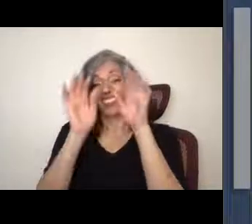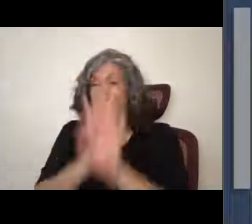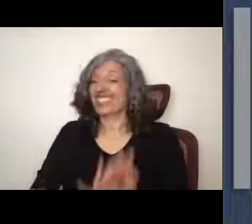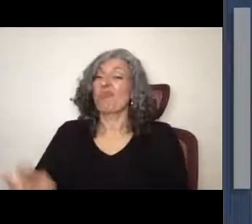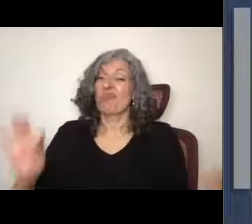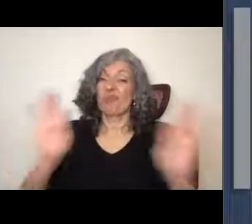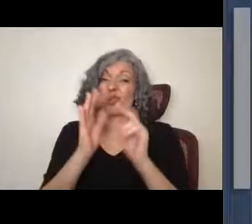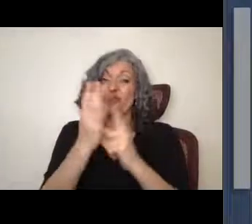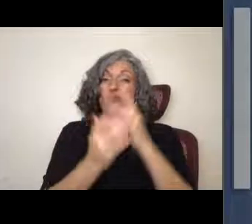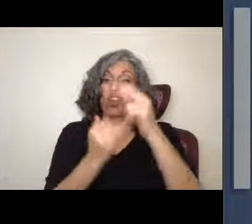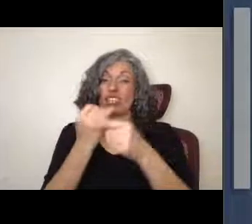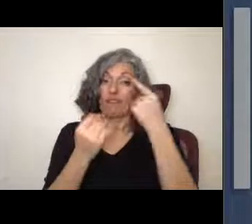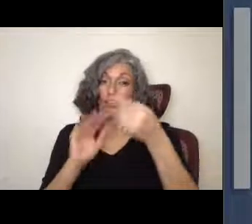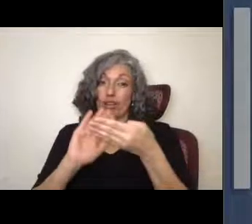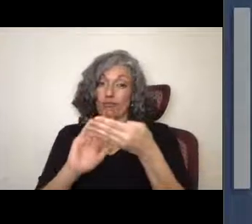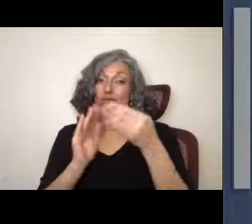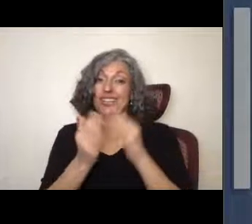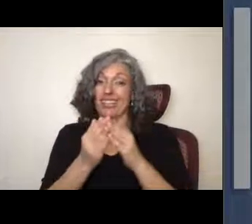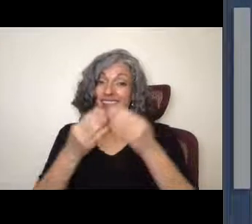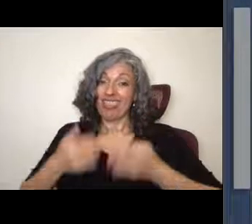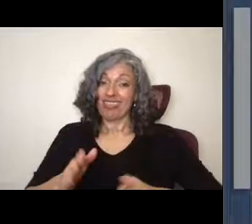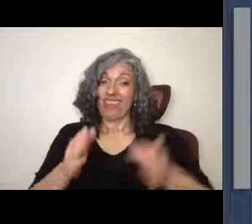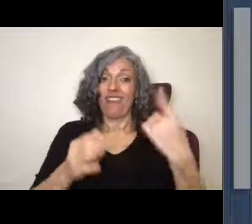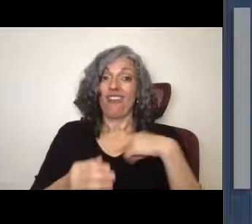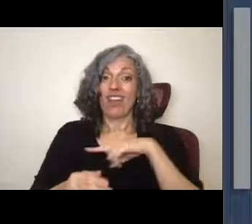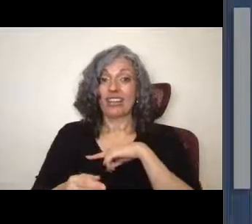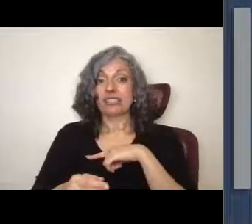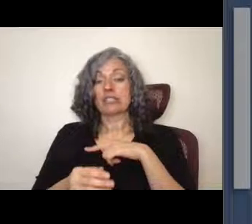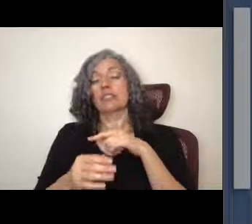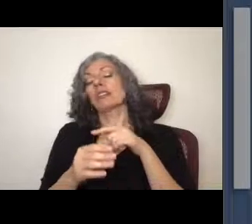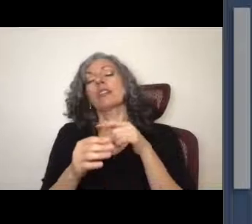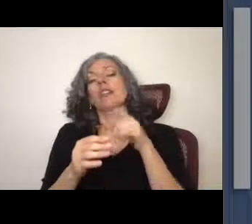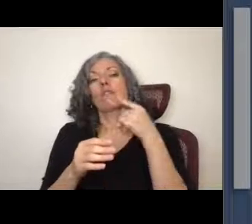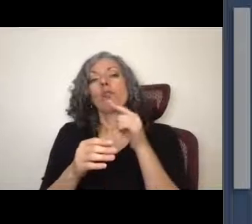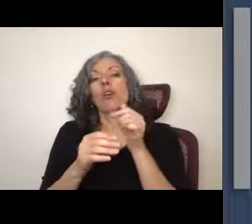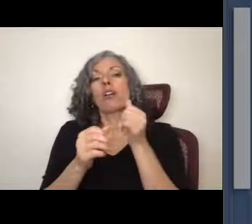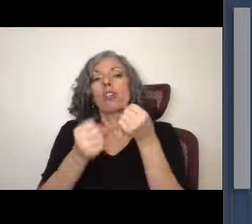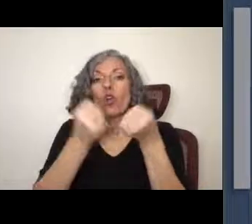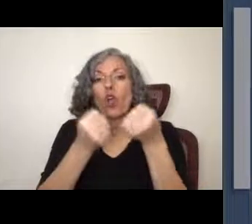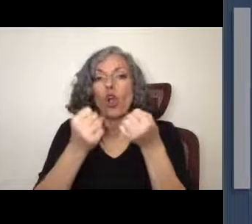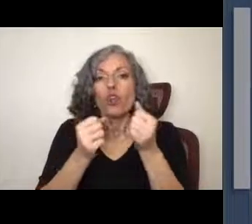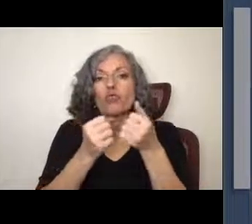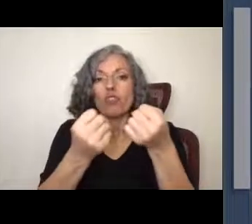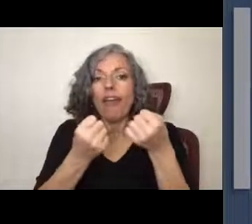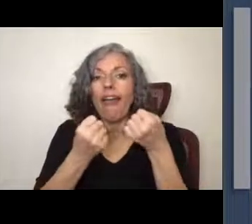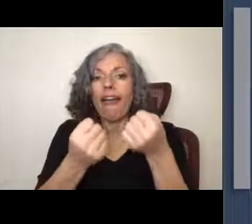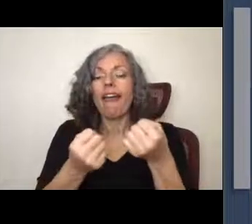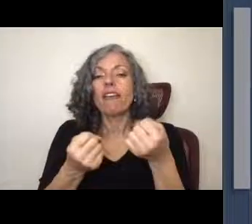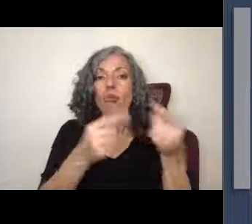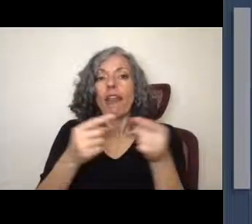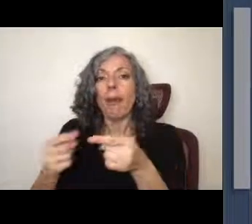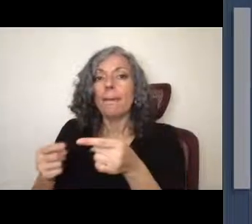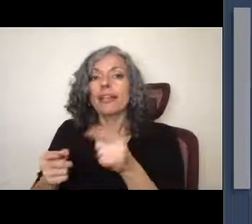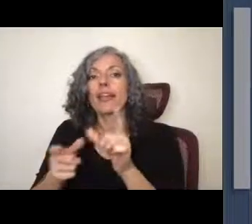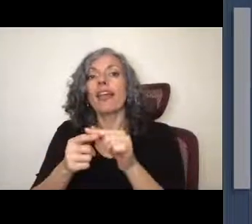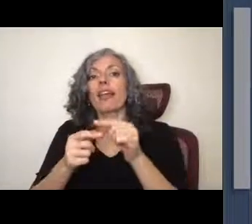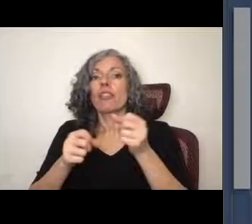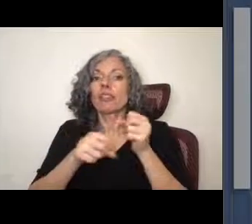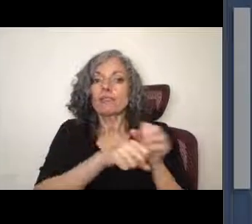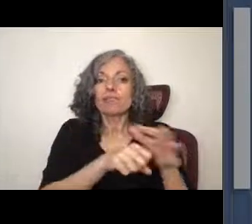for the community because it would allow us to detect traffic conditions out there when they are happening, and then transmit that into